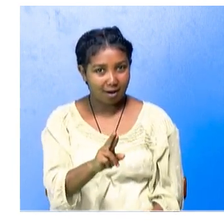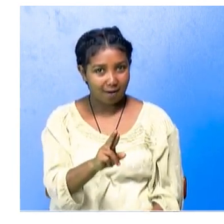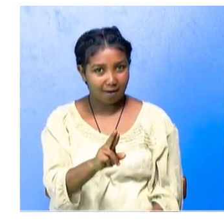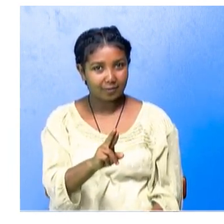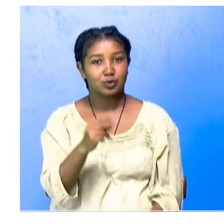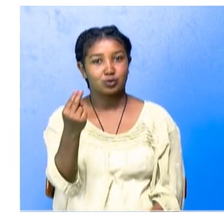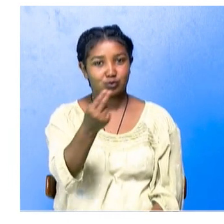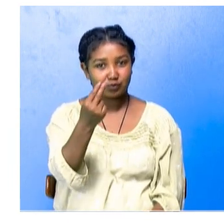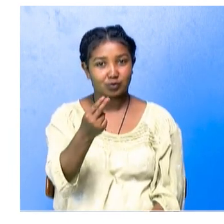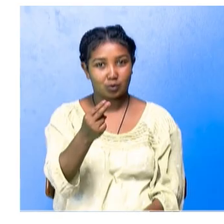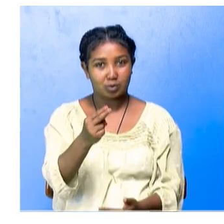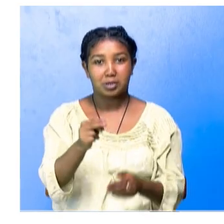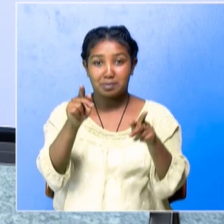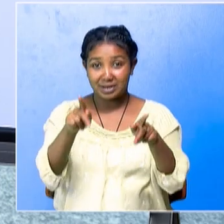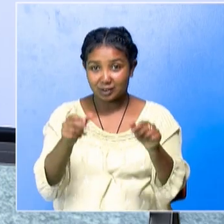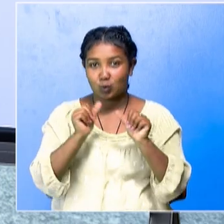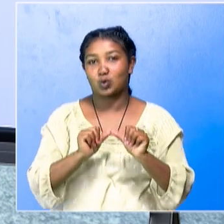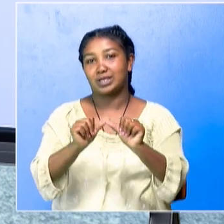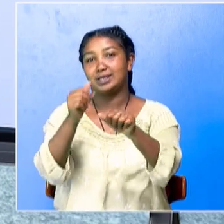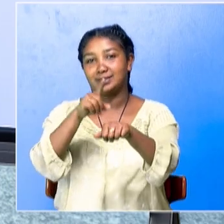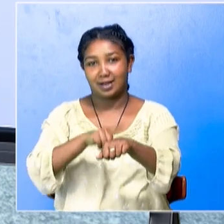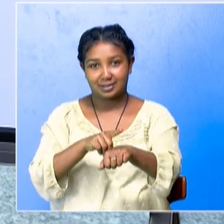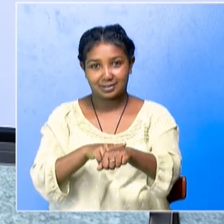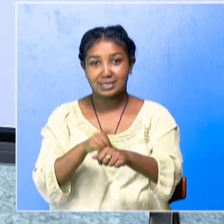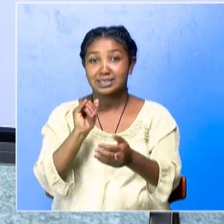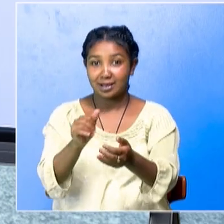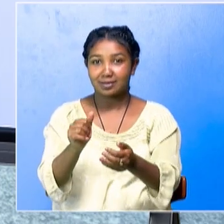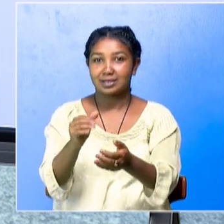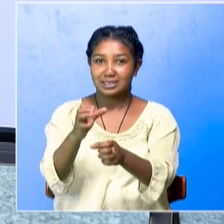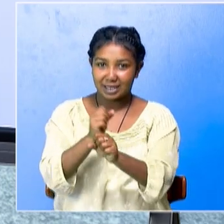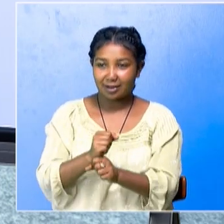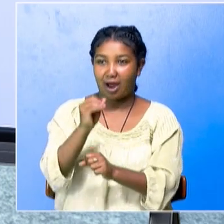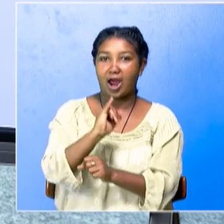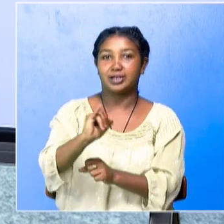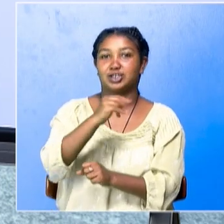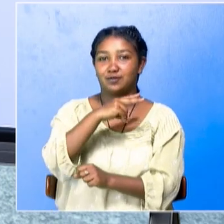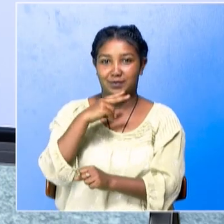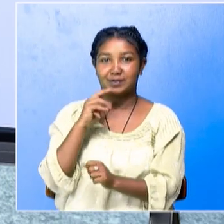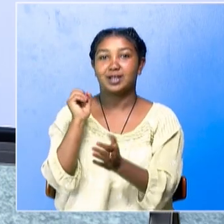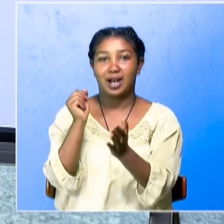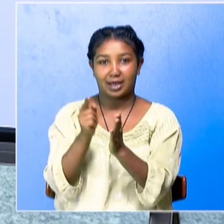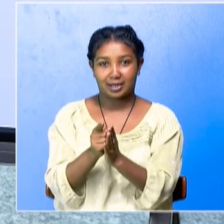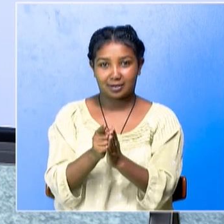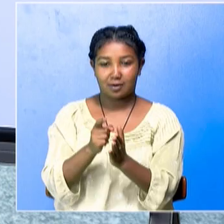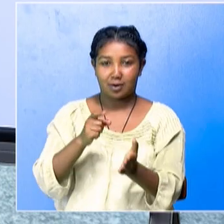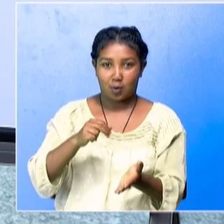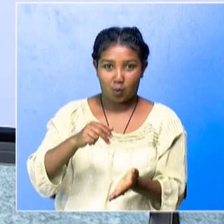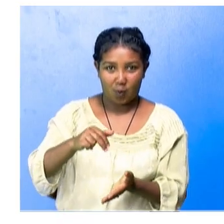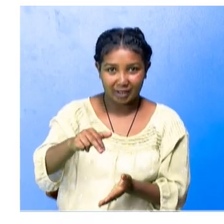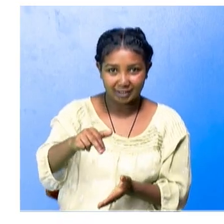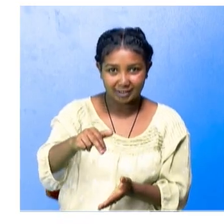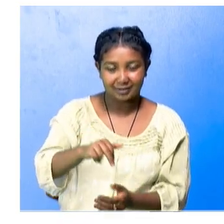we can use for present continuous tenses that take ing verbs like walk,